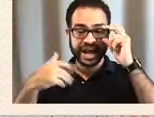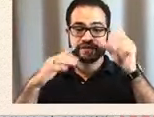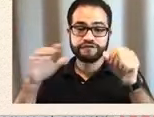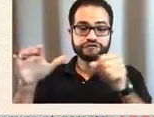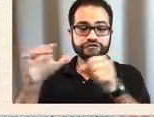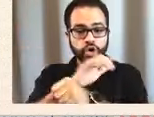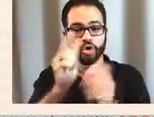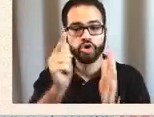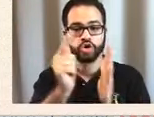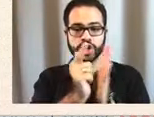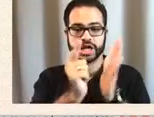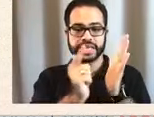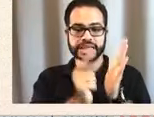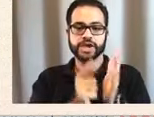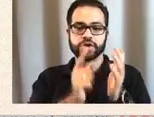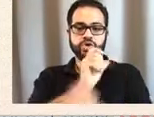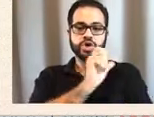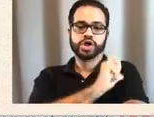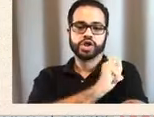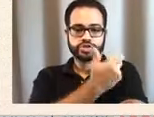decisions on behalf of their child.